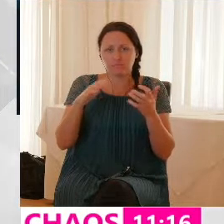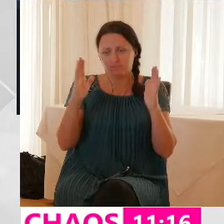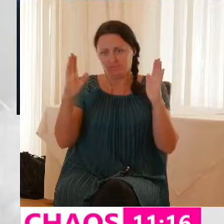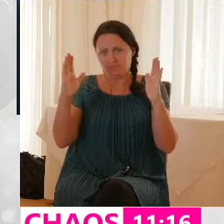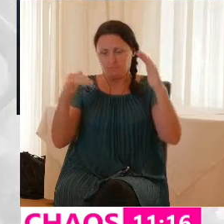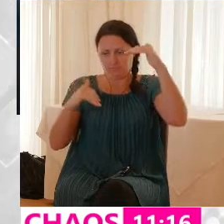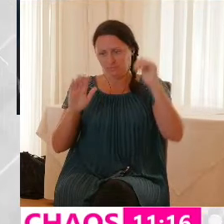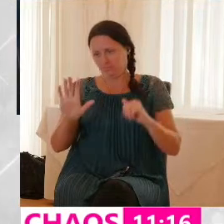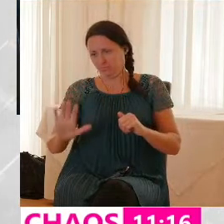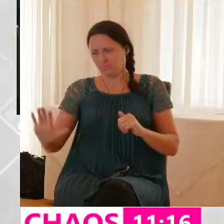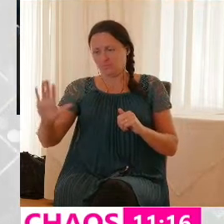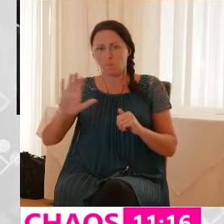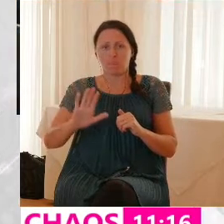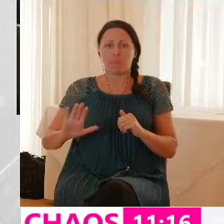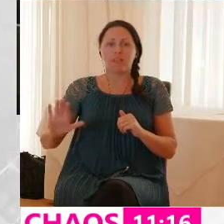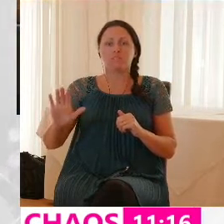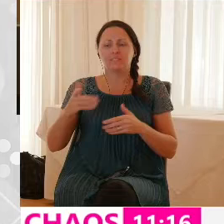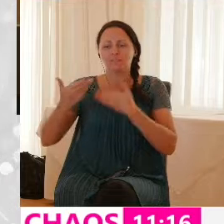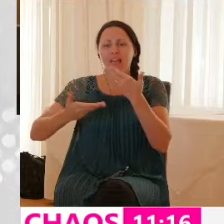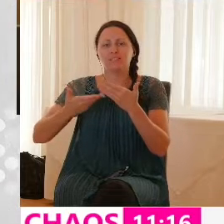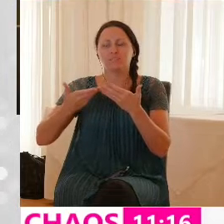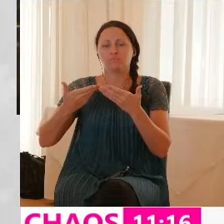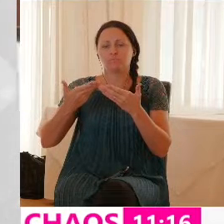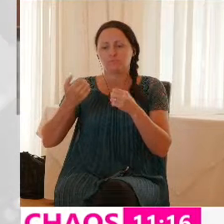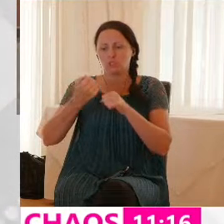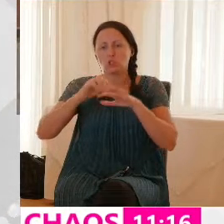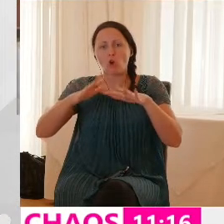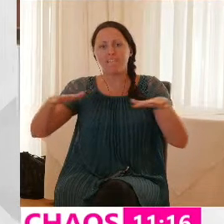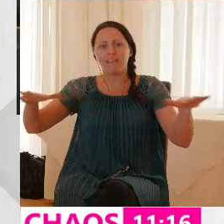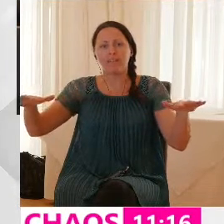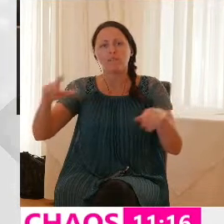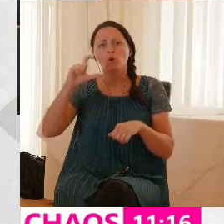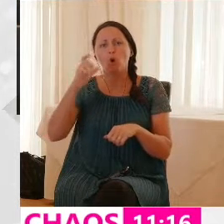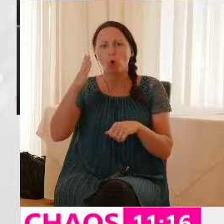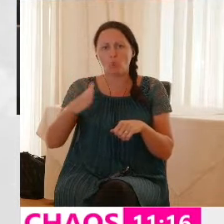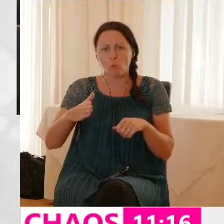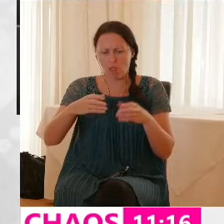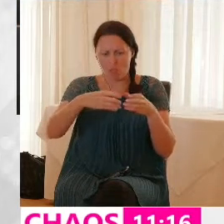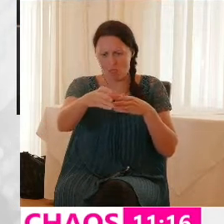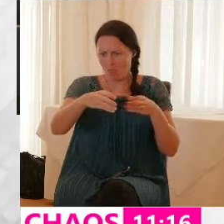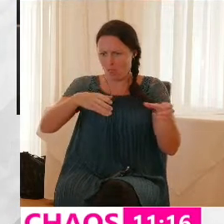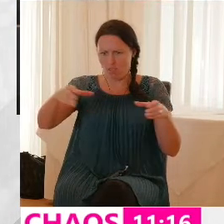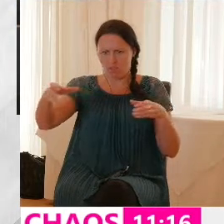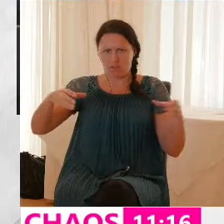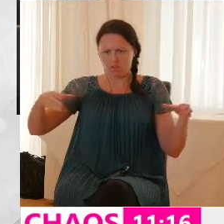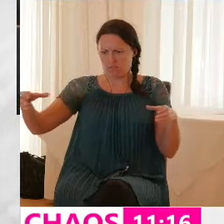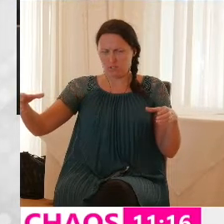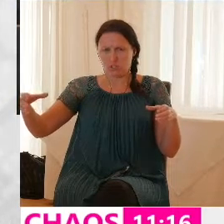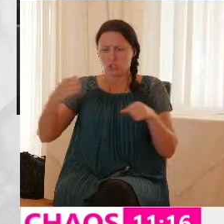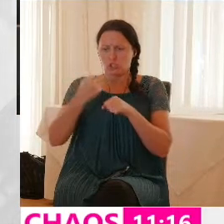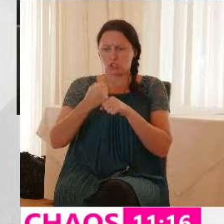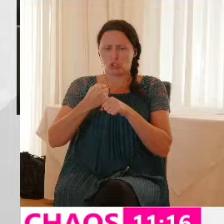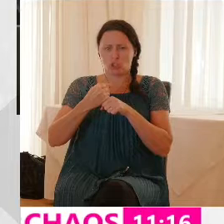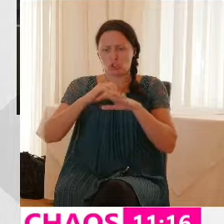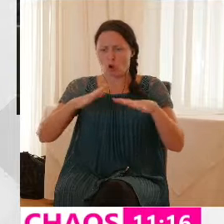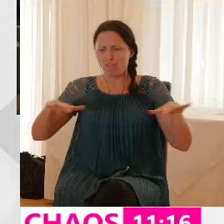how geography, Cornwall is, dispersed, and it leads to a couple of other things. How geography is shaping